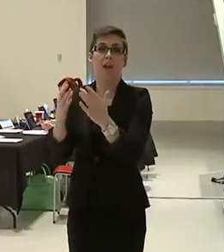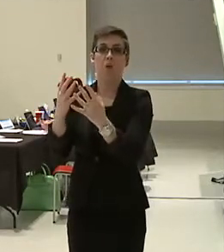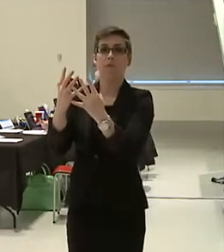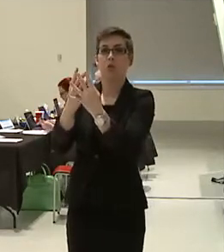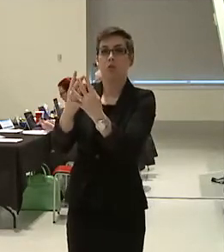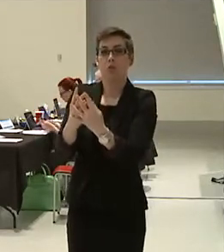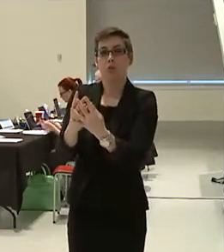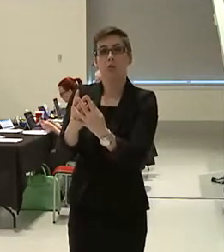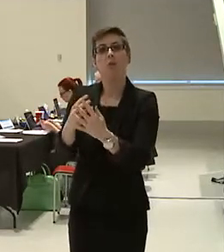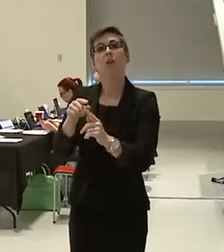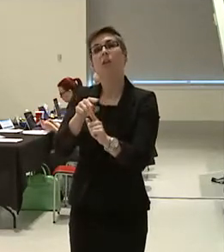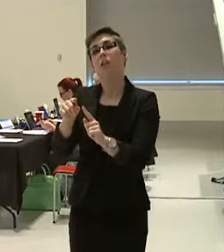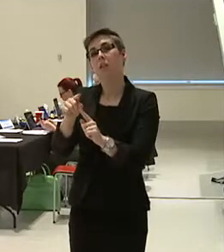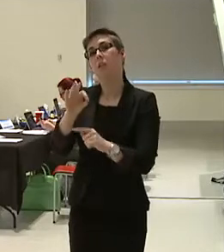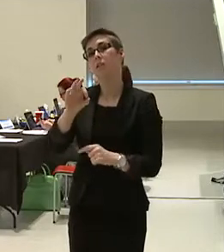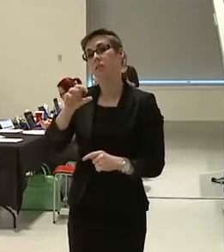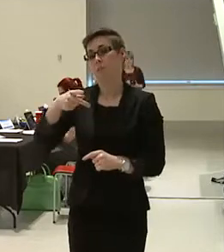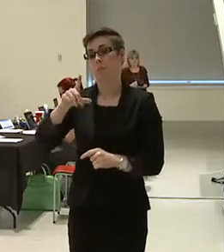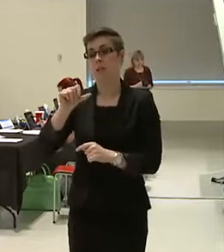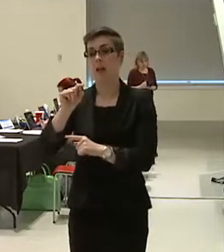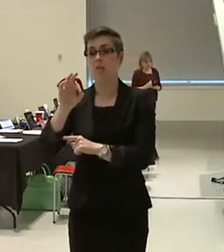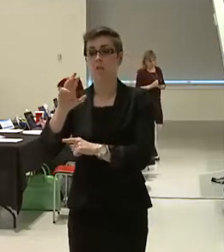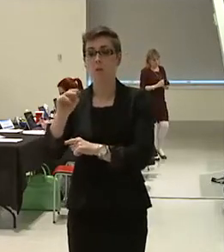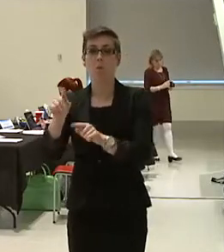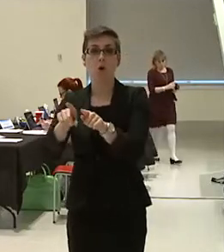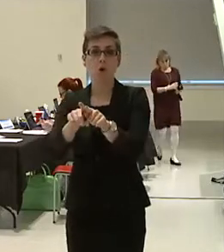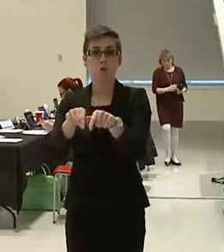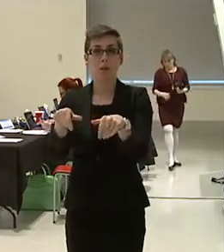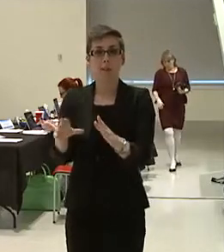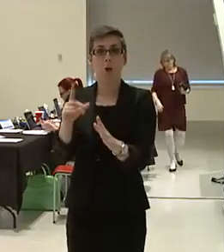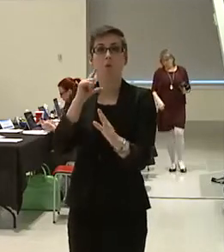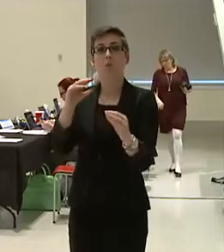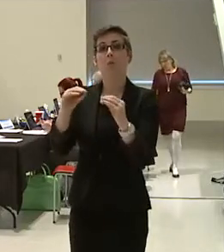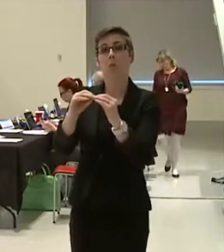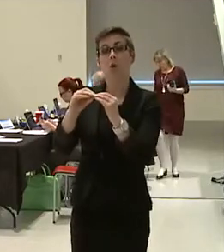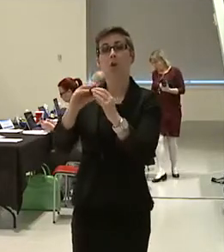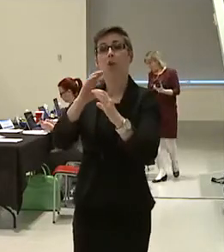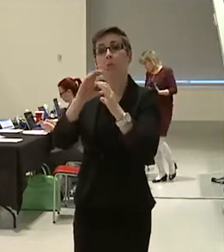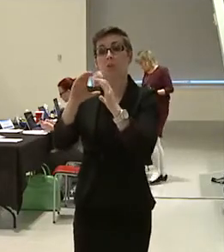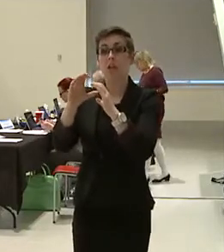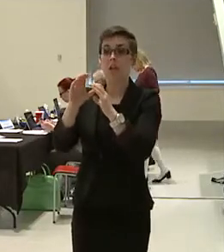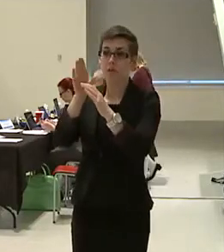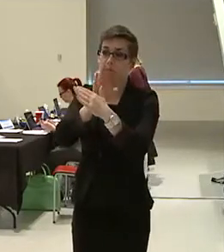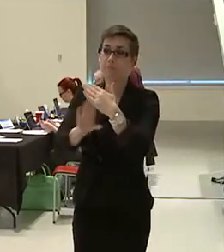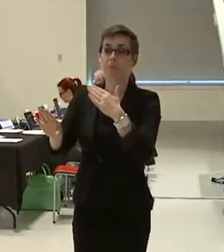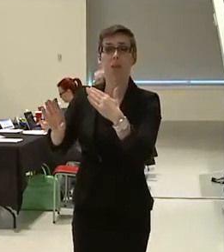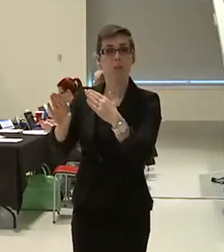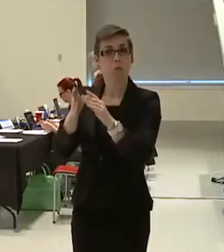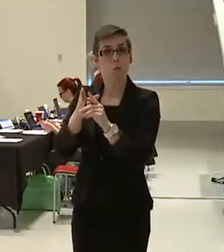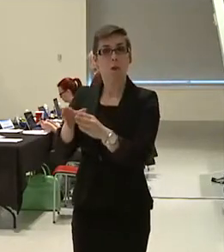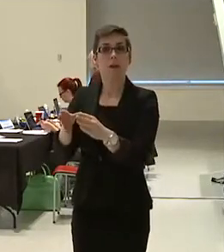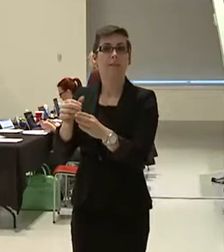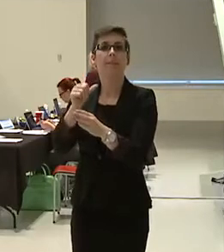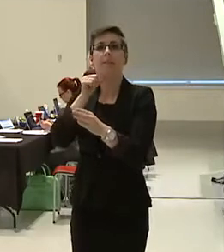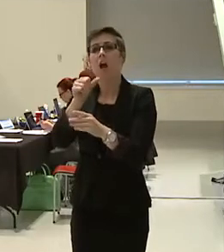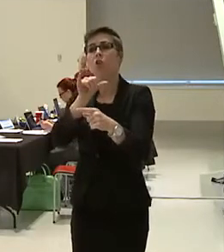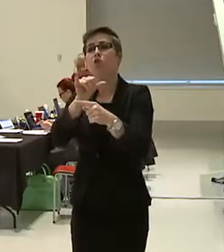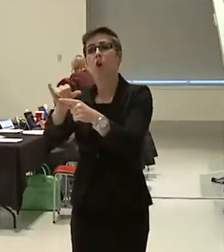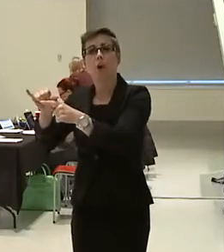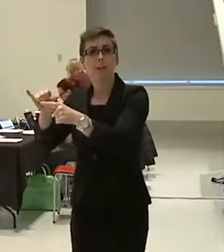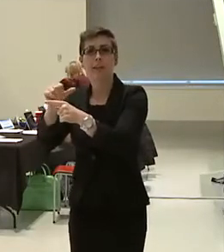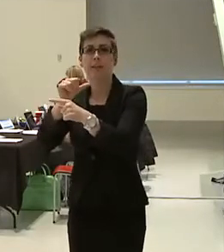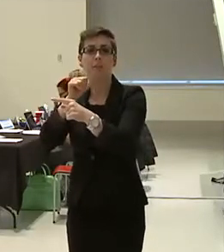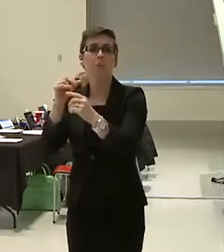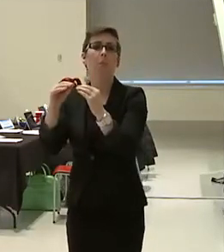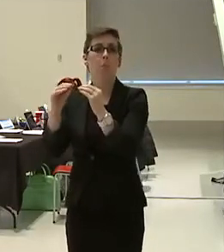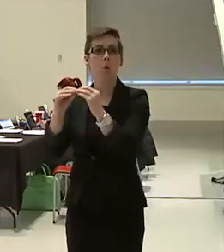platforms also allow police to reach out in conversational ways, eliminating jargon and stereotypes, and creating open lines of communication that